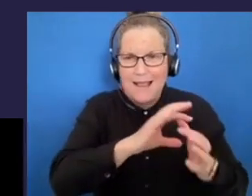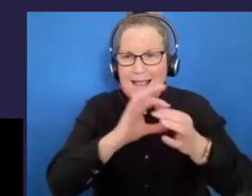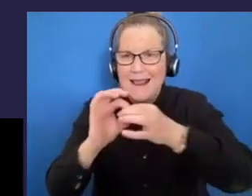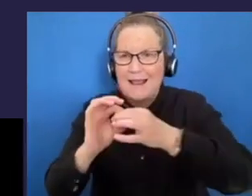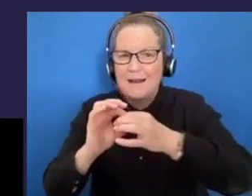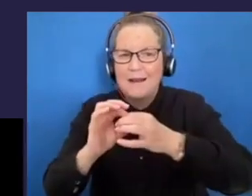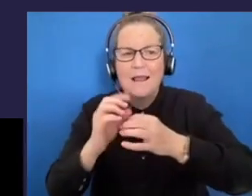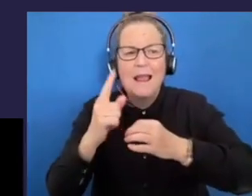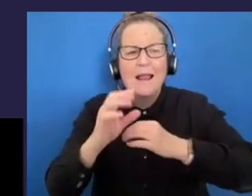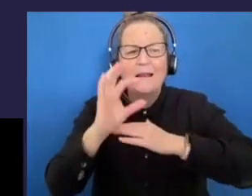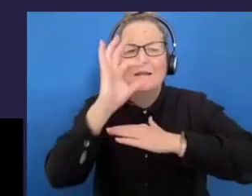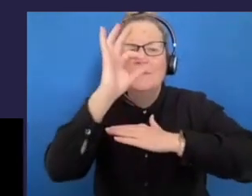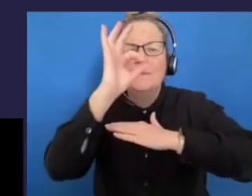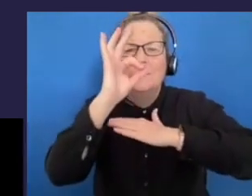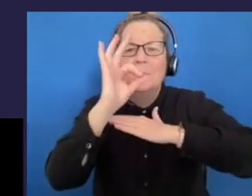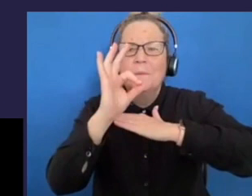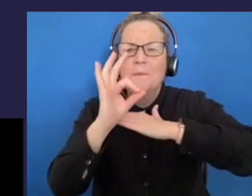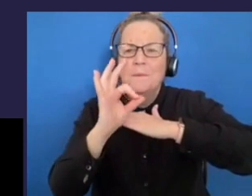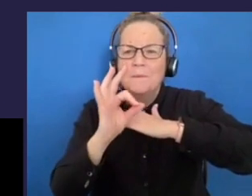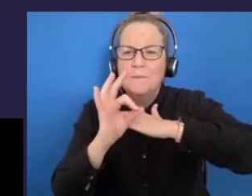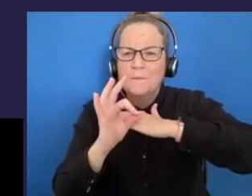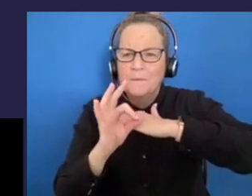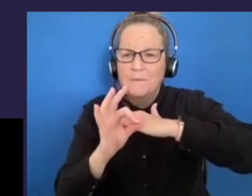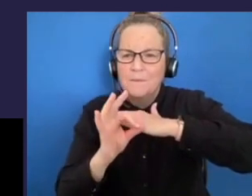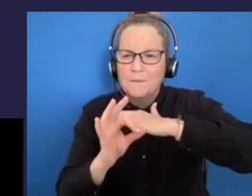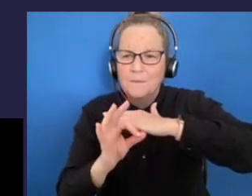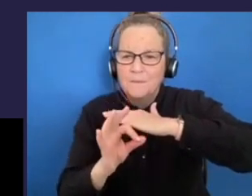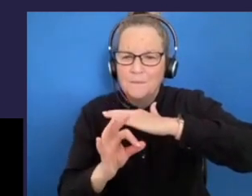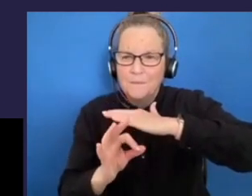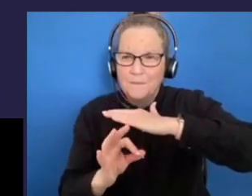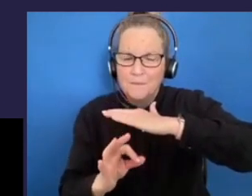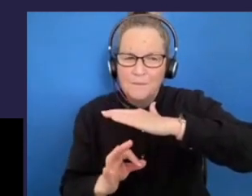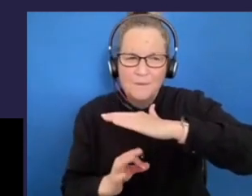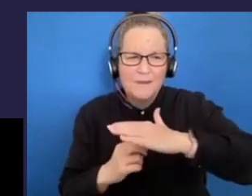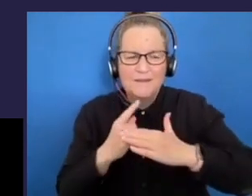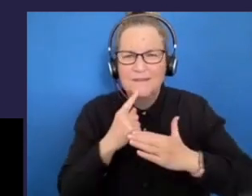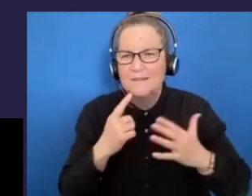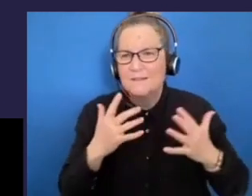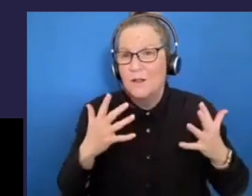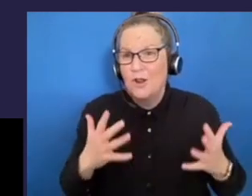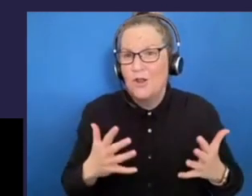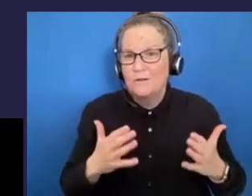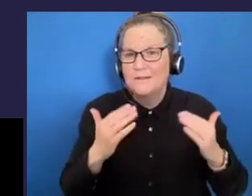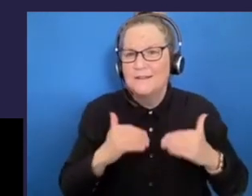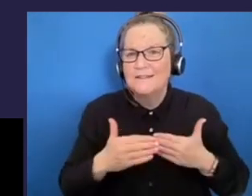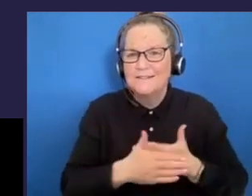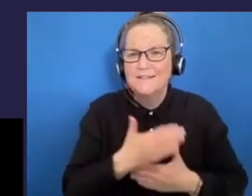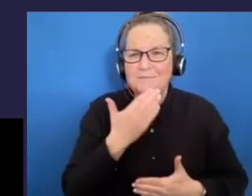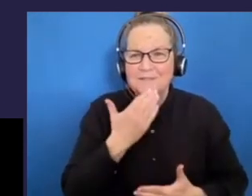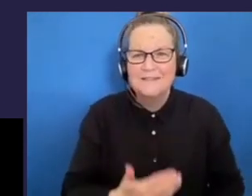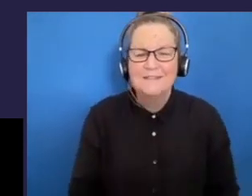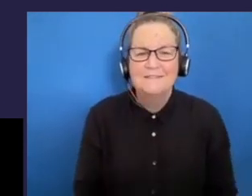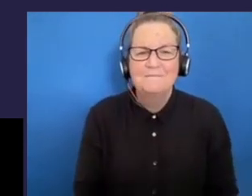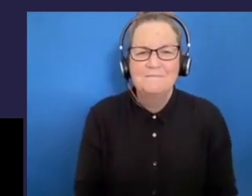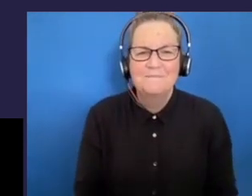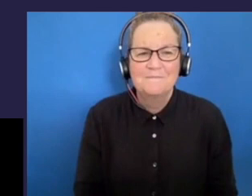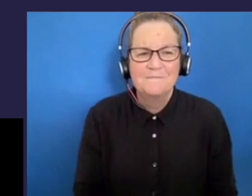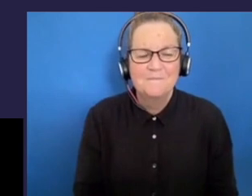a slide that there's a lot that speaks to me in this particular slide. Next, please.